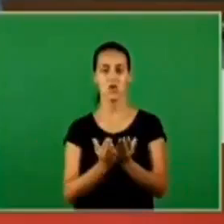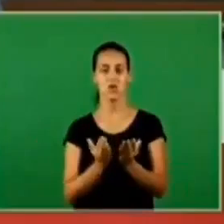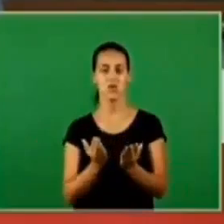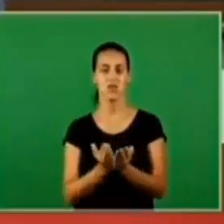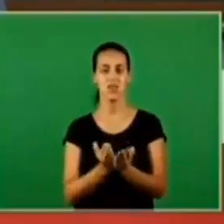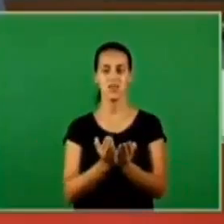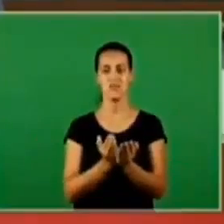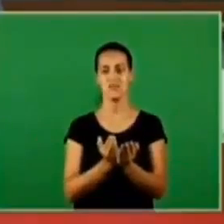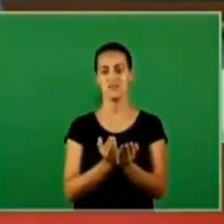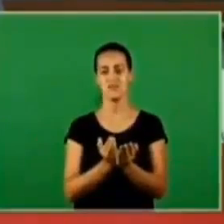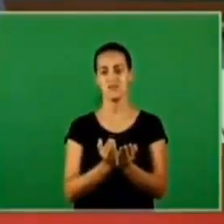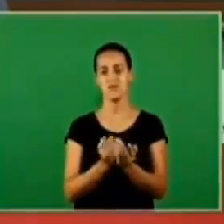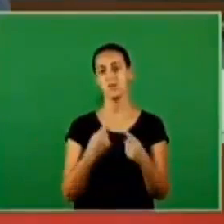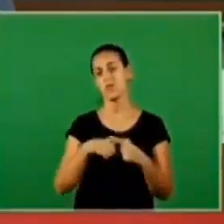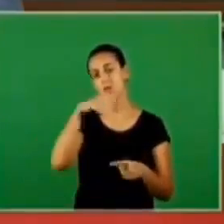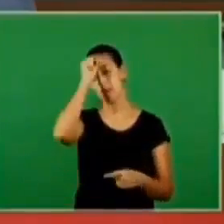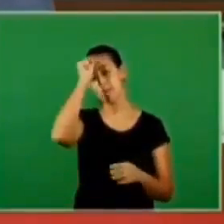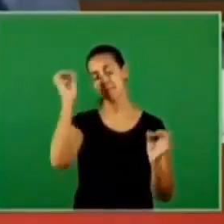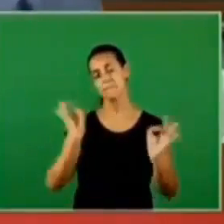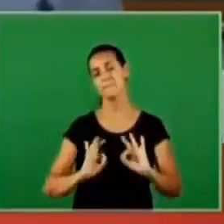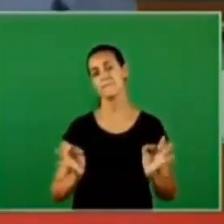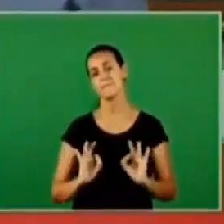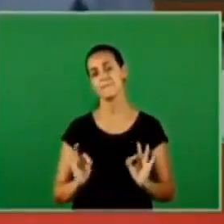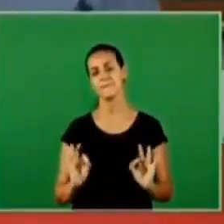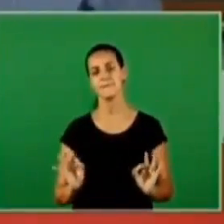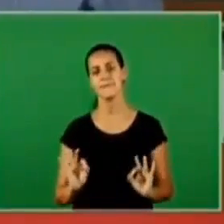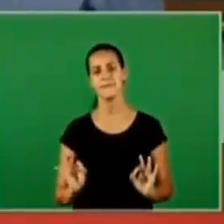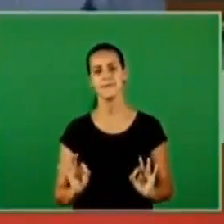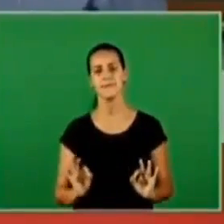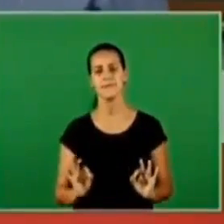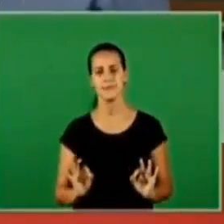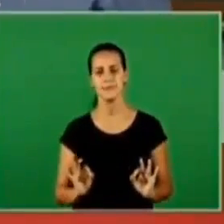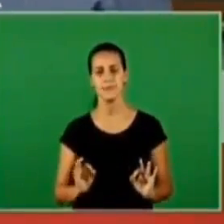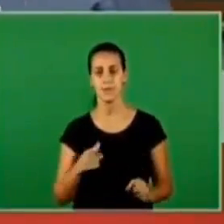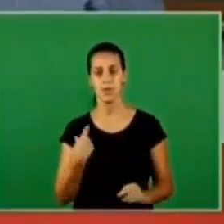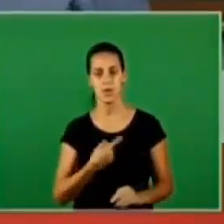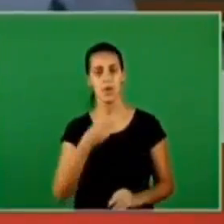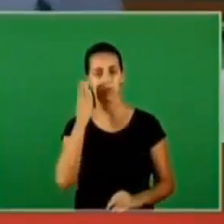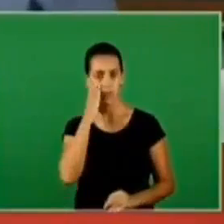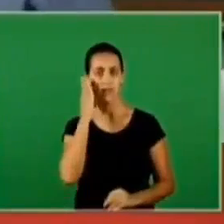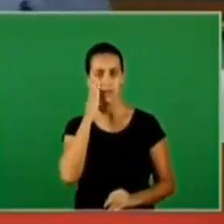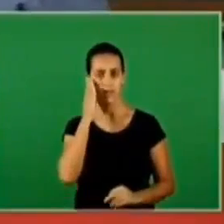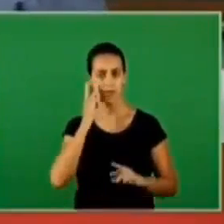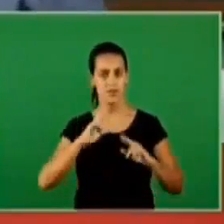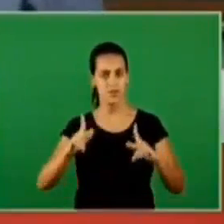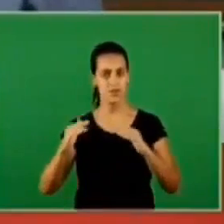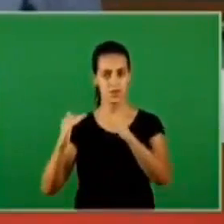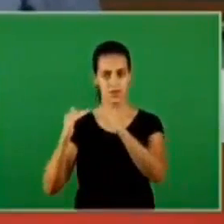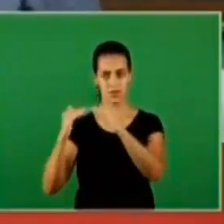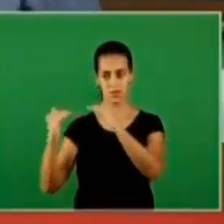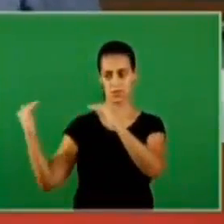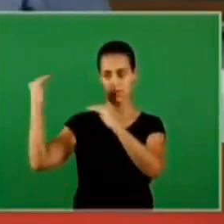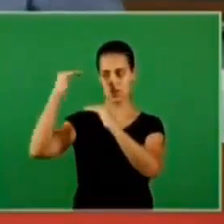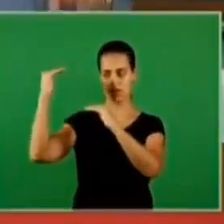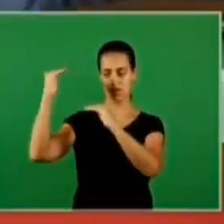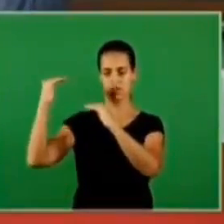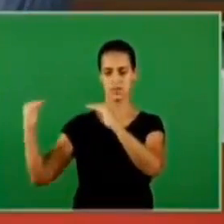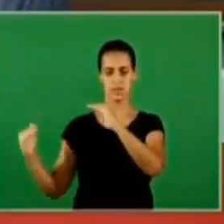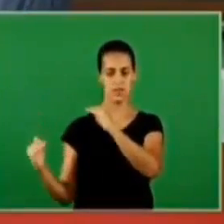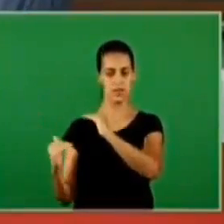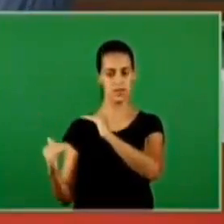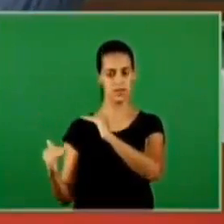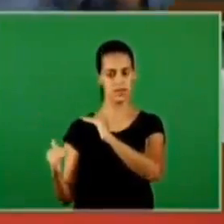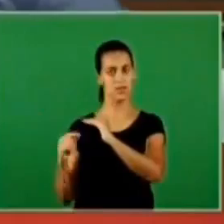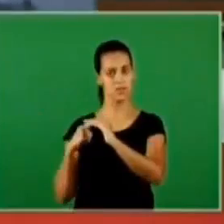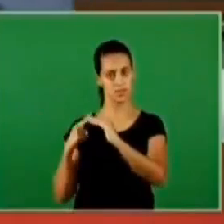was inside of their head, which was not this, it was this. So we're going to see the difference between Christianity and this